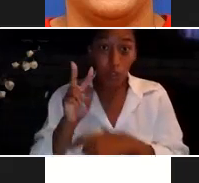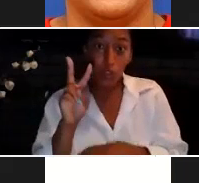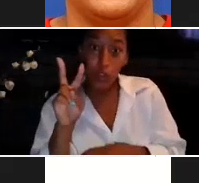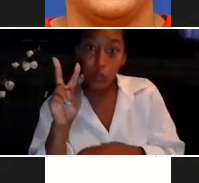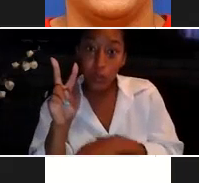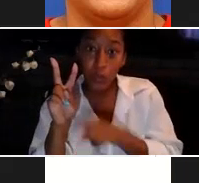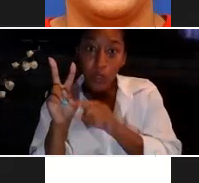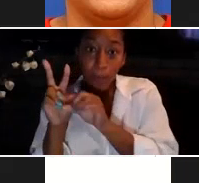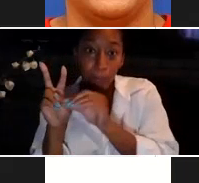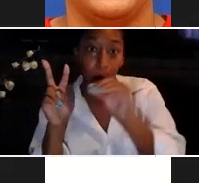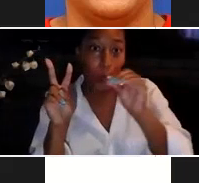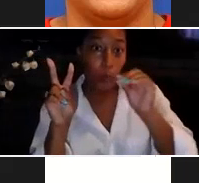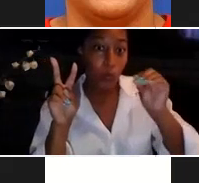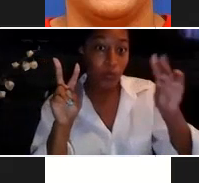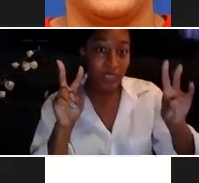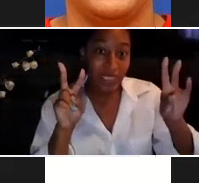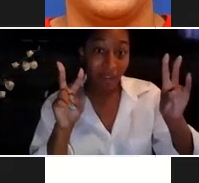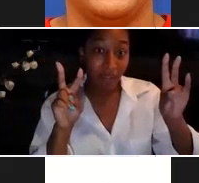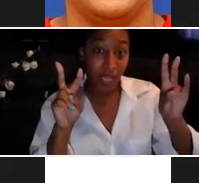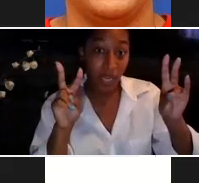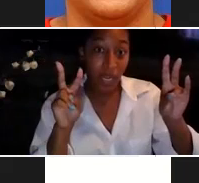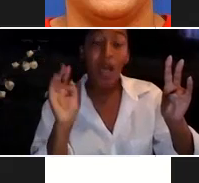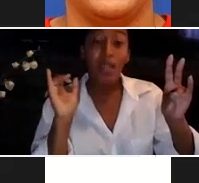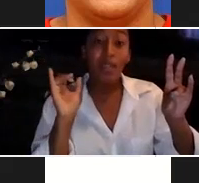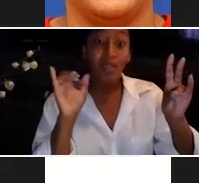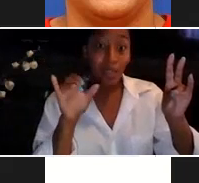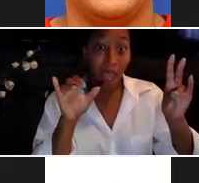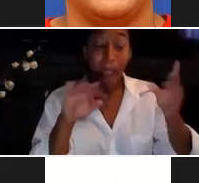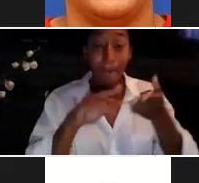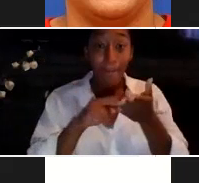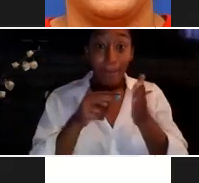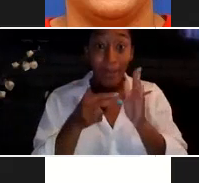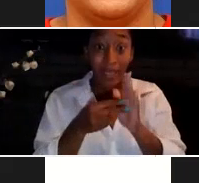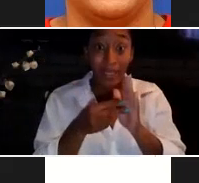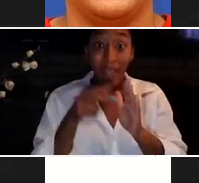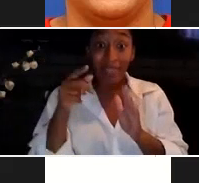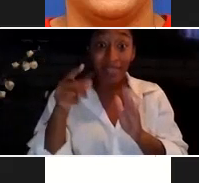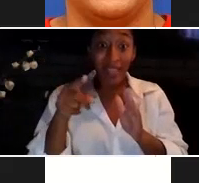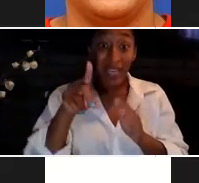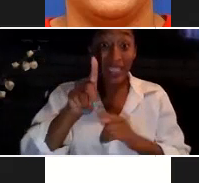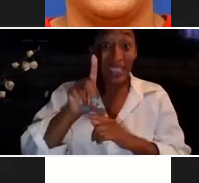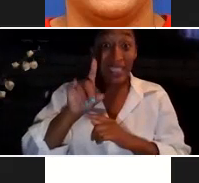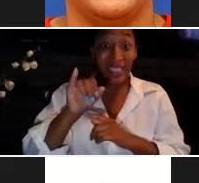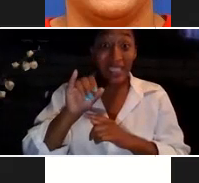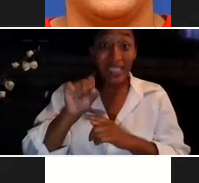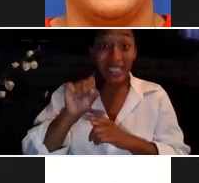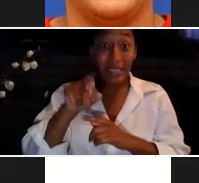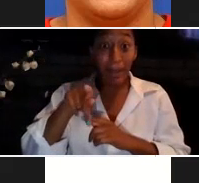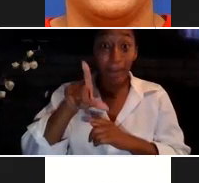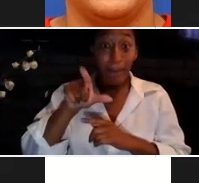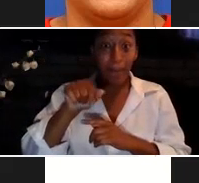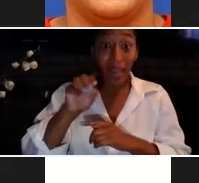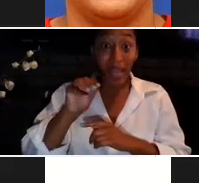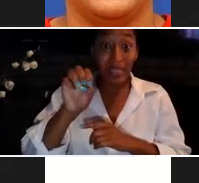frame, then its displacement is 7 minus 2, or 5. For the reverse